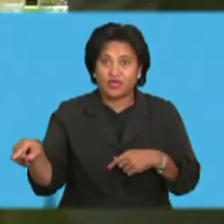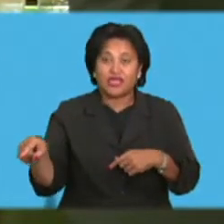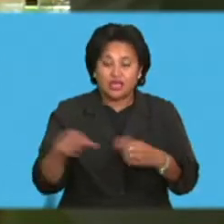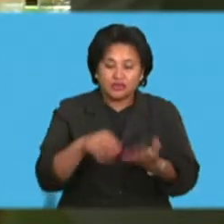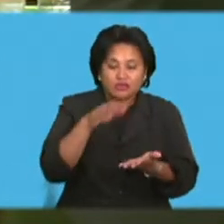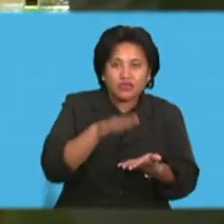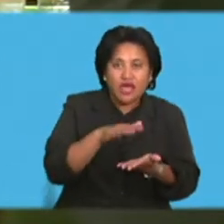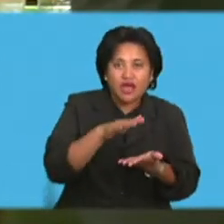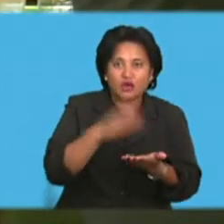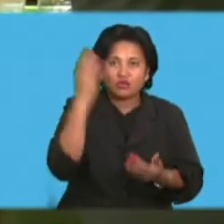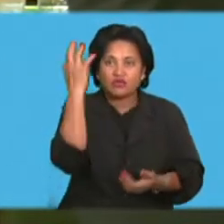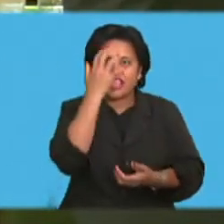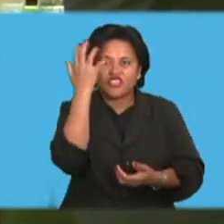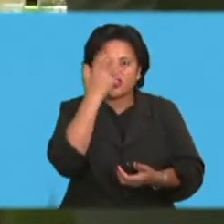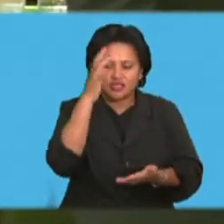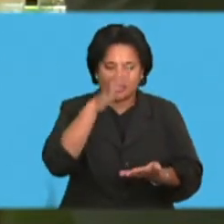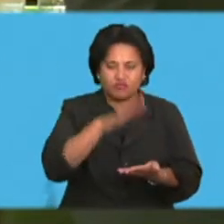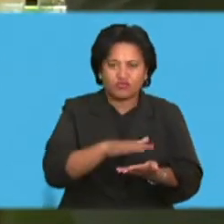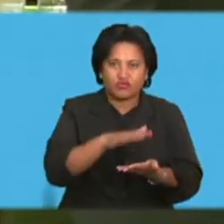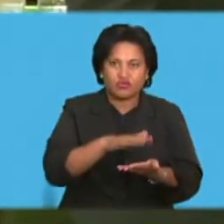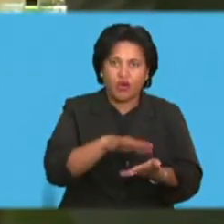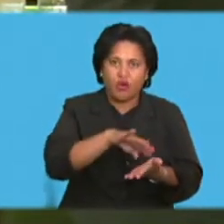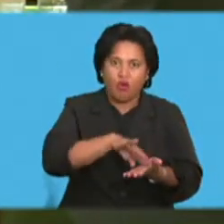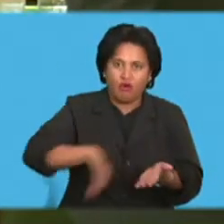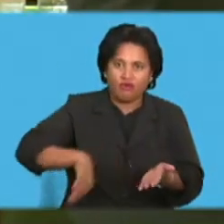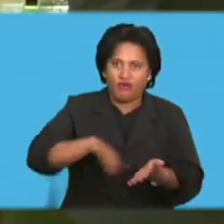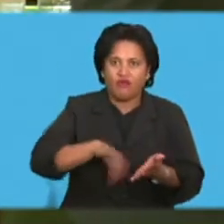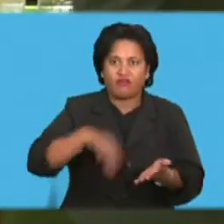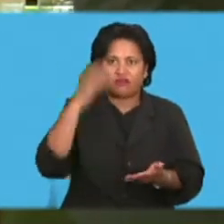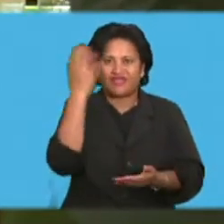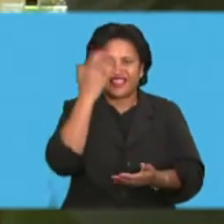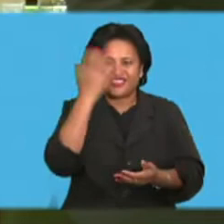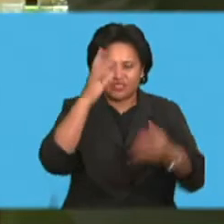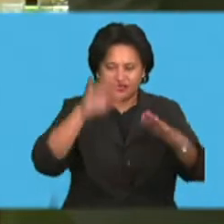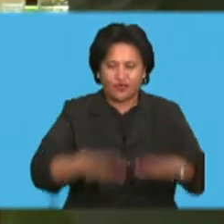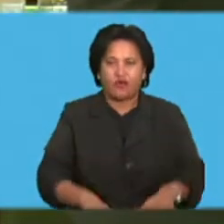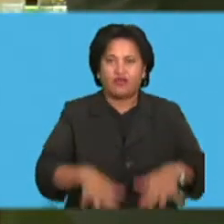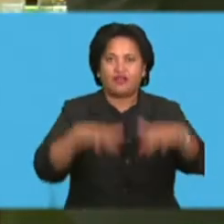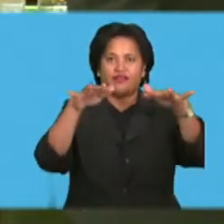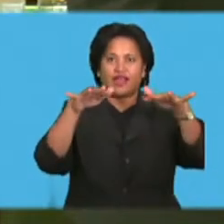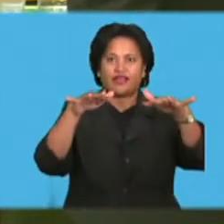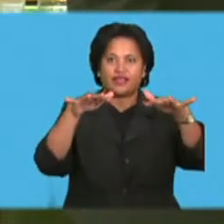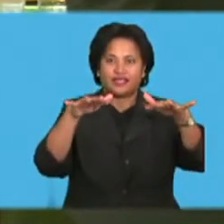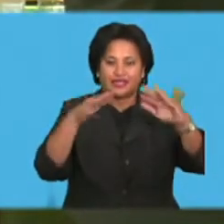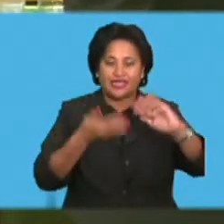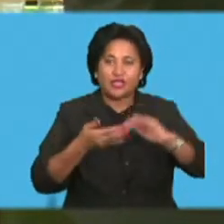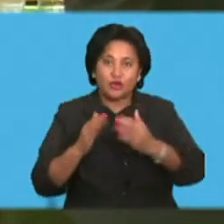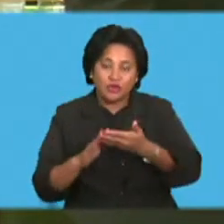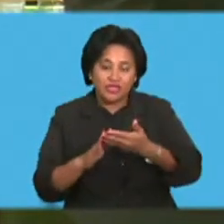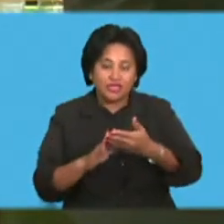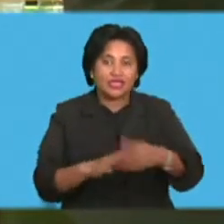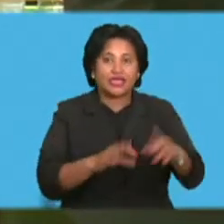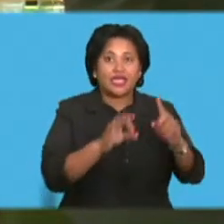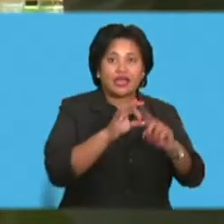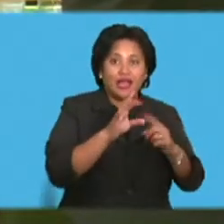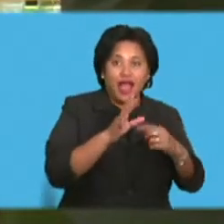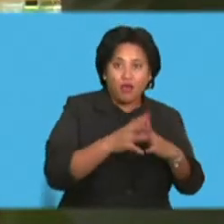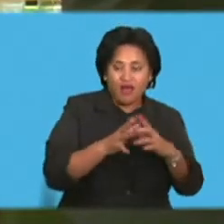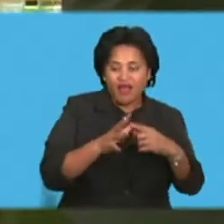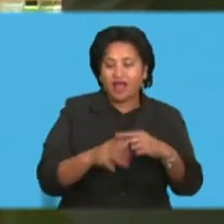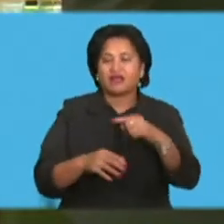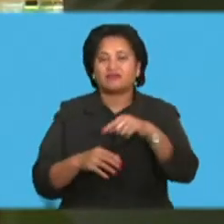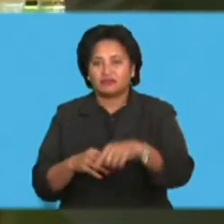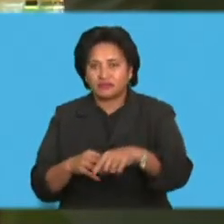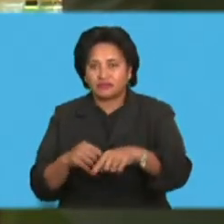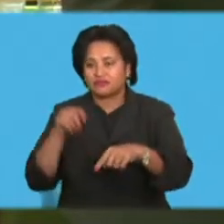mitigating any overflow of water from the river into these communities. Qawa Flats, Soswa Flats,